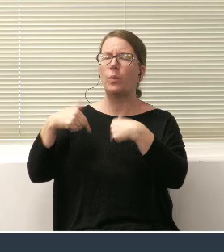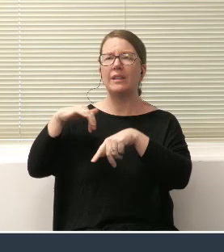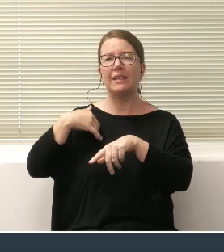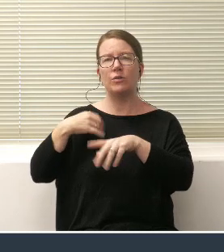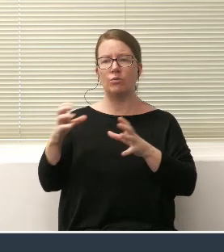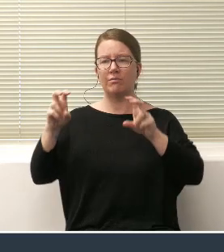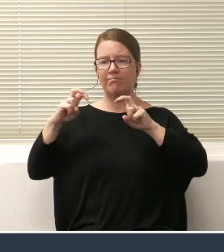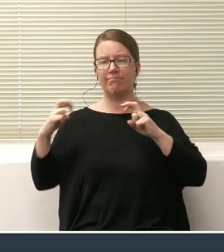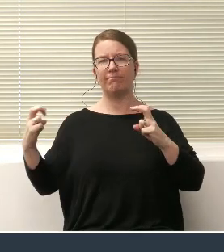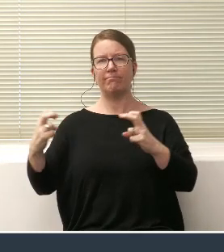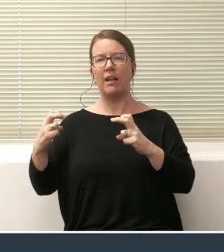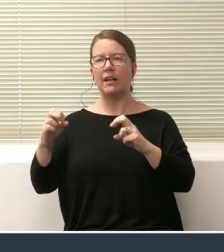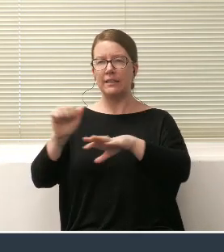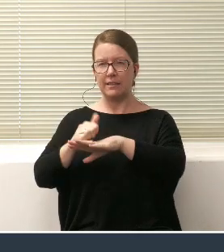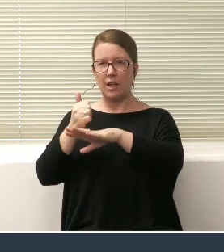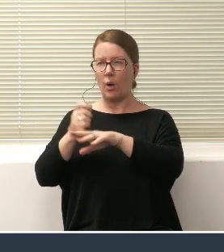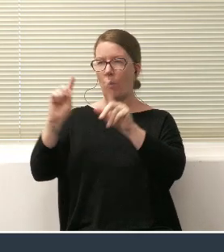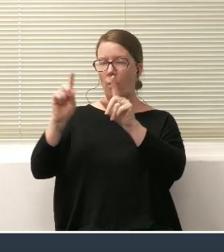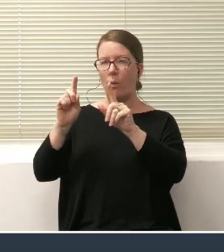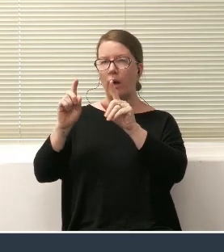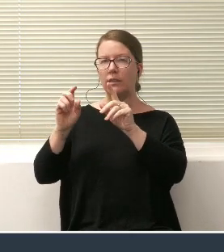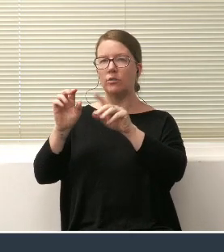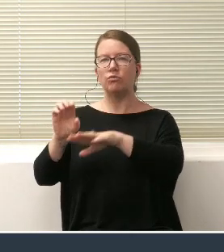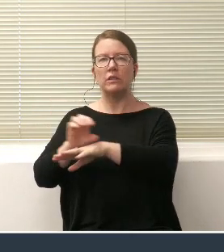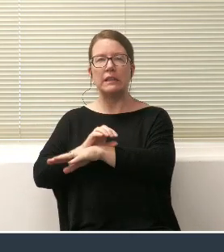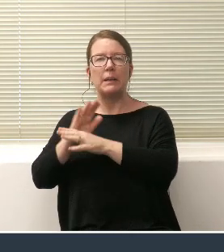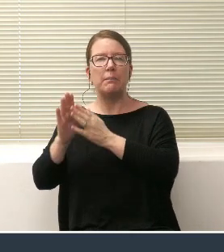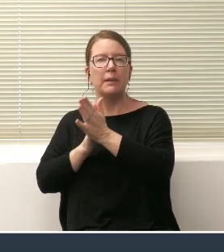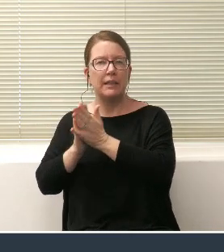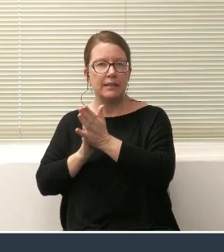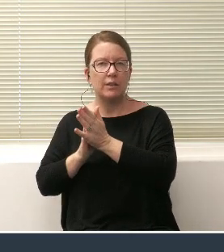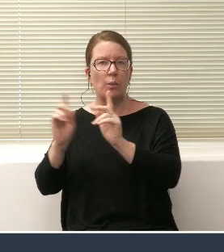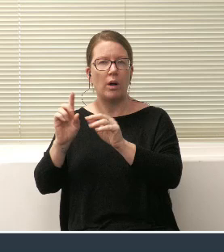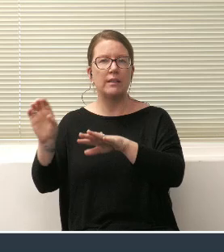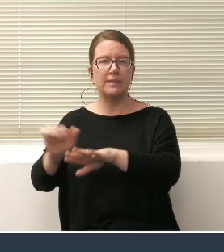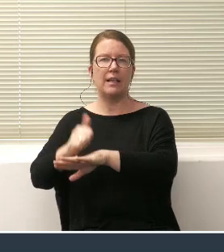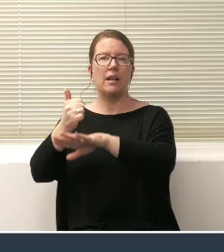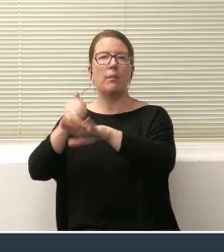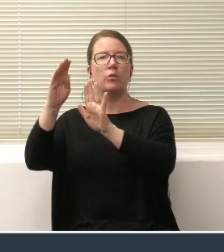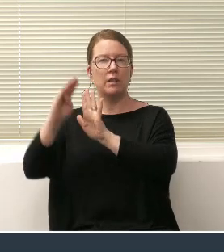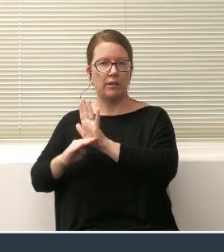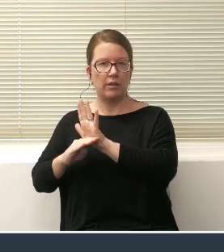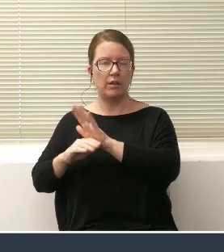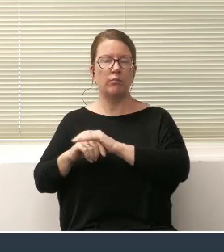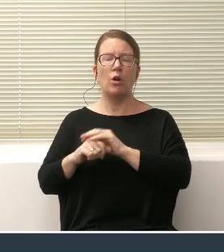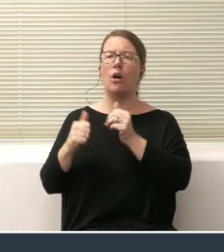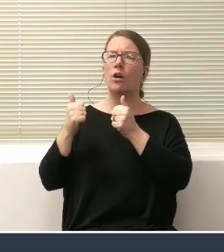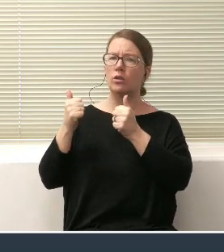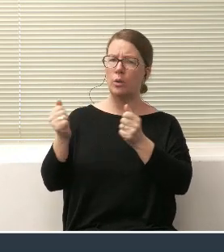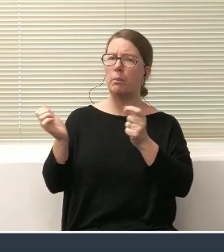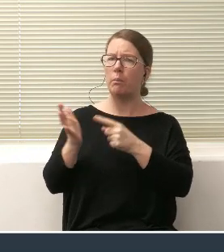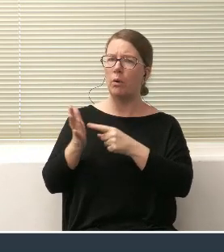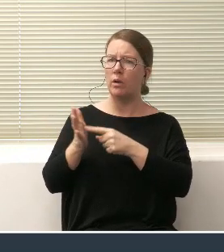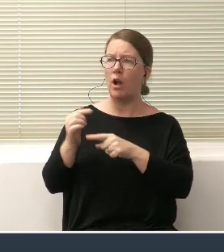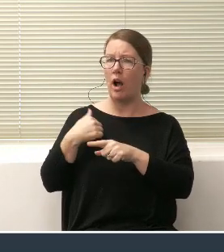as a collective and establish a criteria for what we believe resilience means. I think that's a very good point, Councillor Simpson,